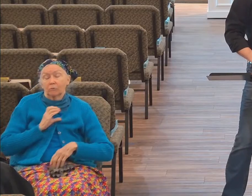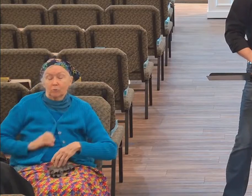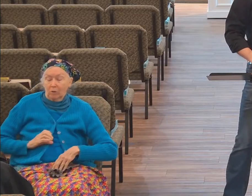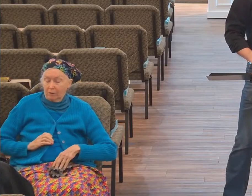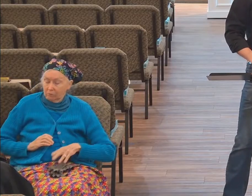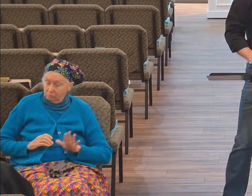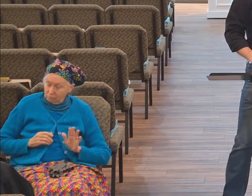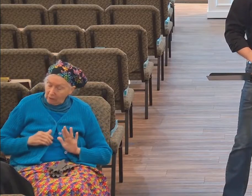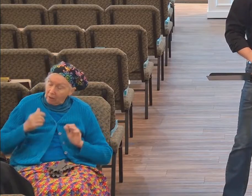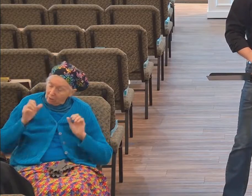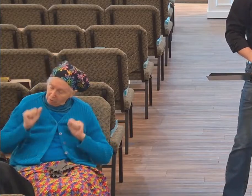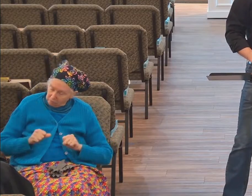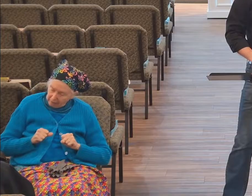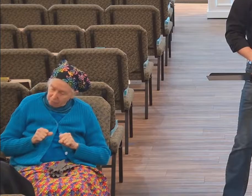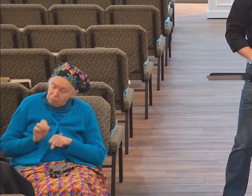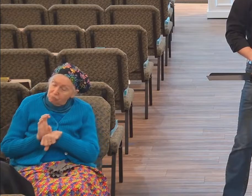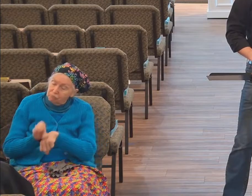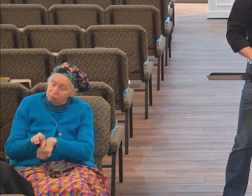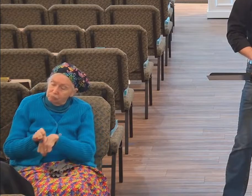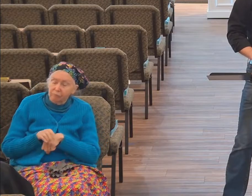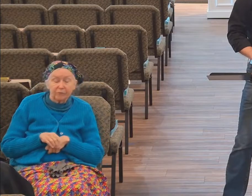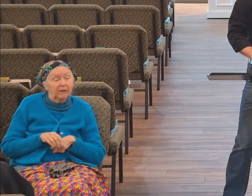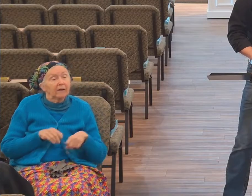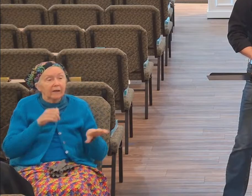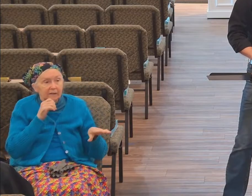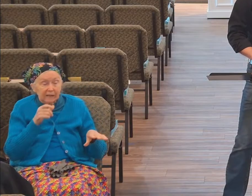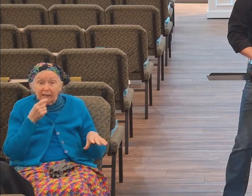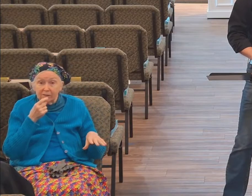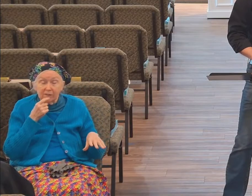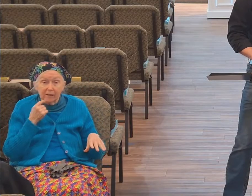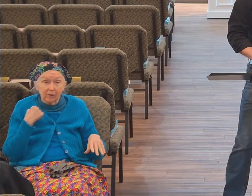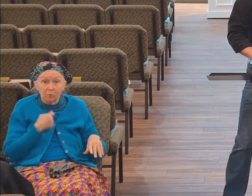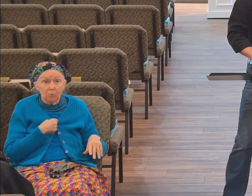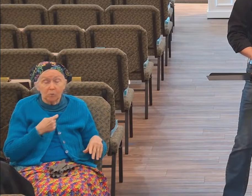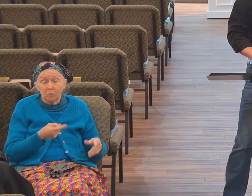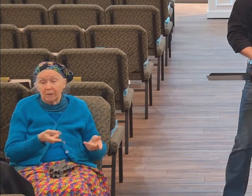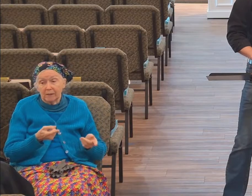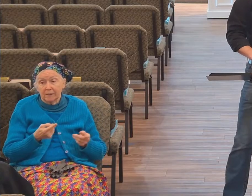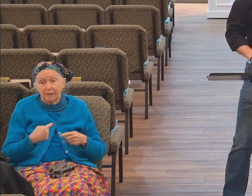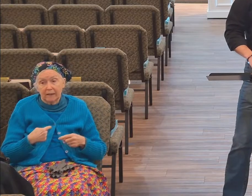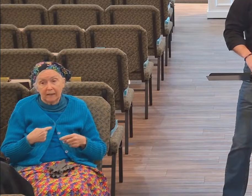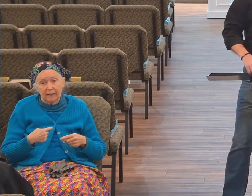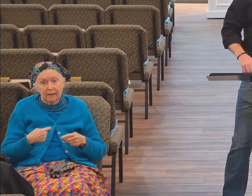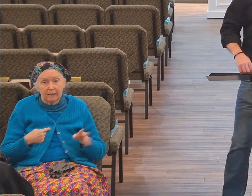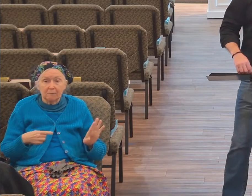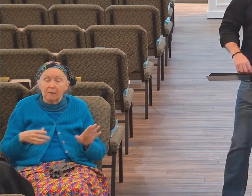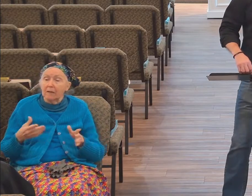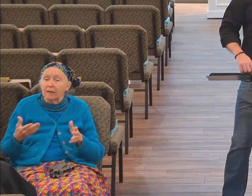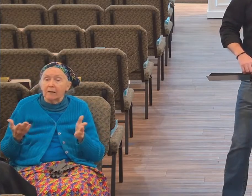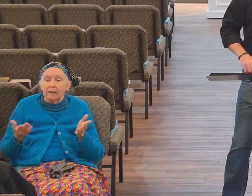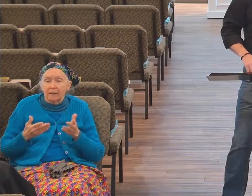So he's not saying we came in here because, well, this is our only option.